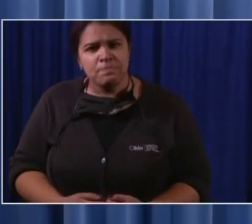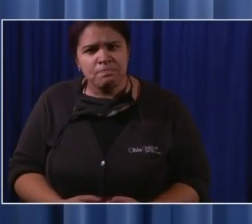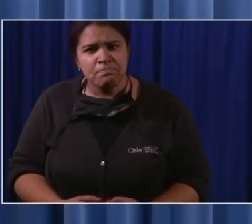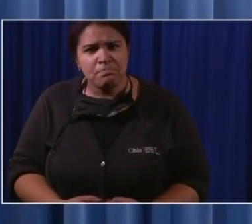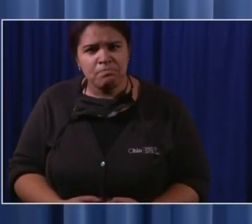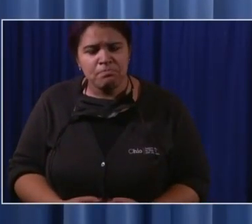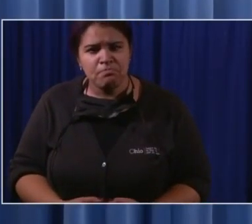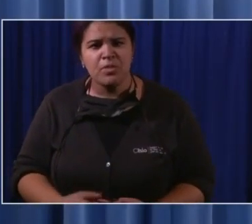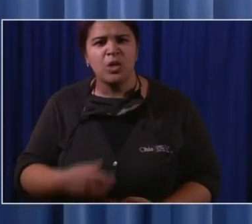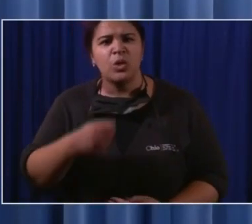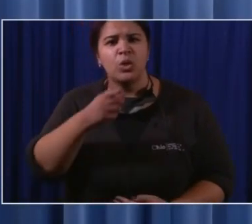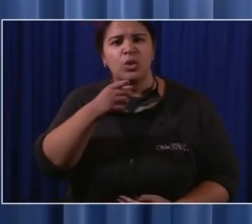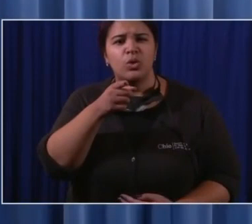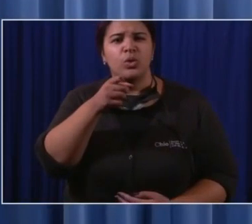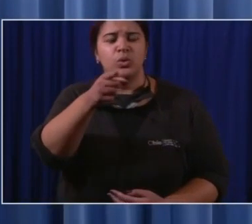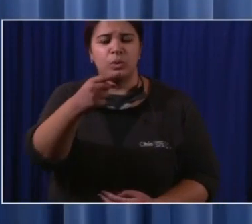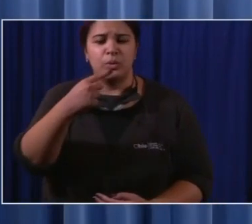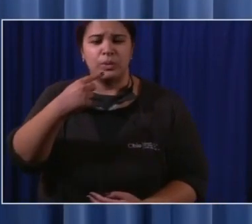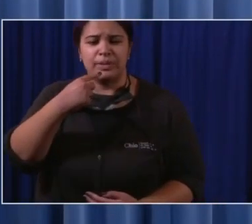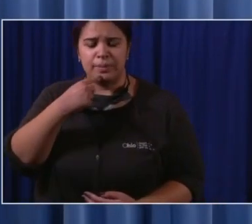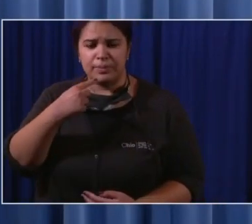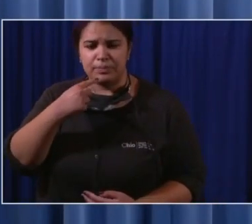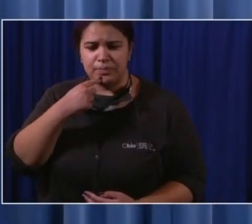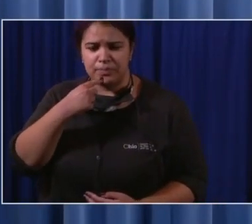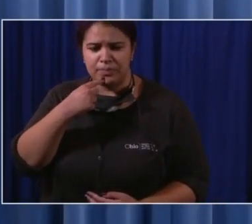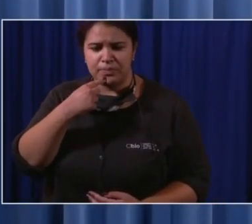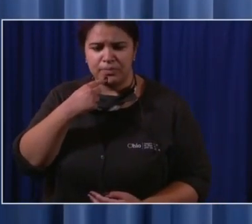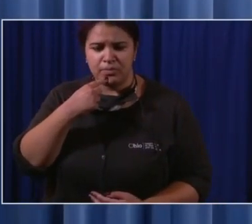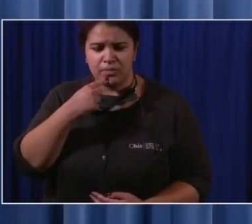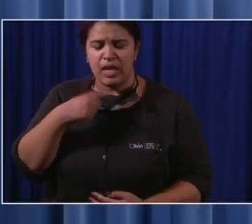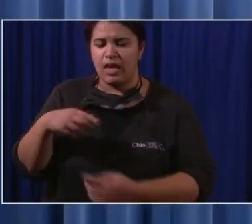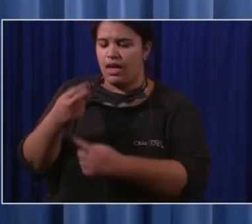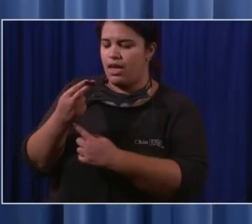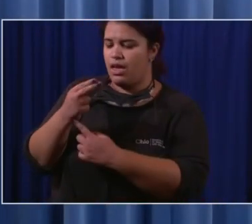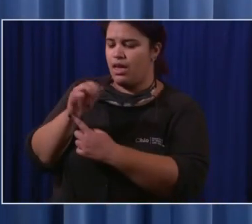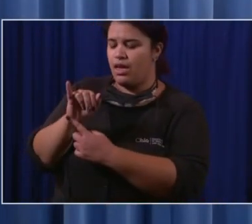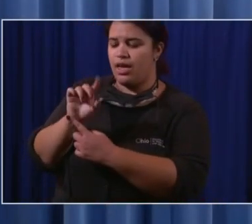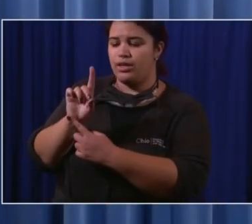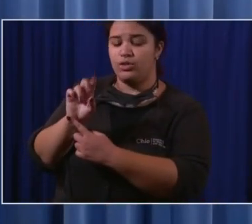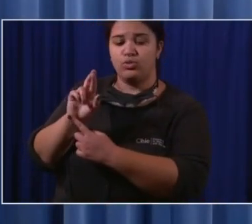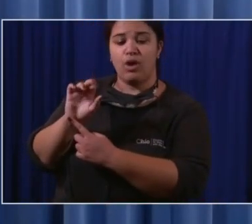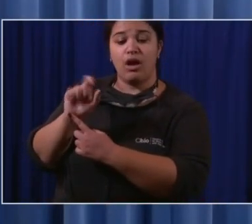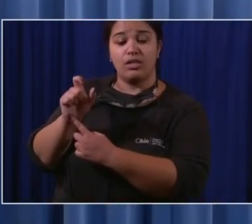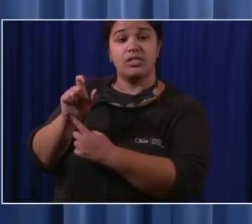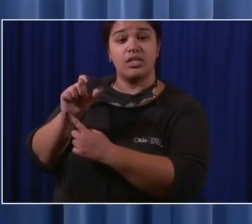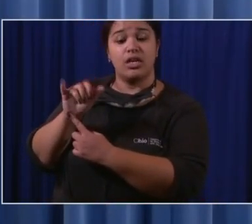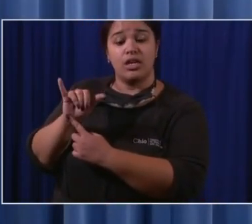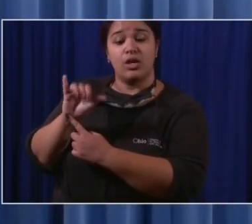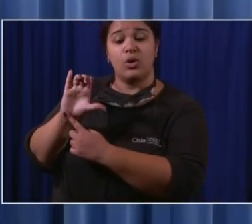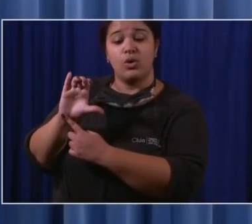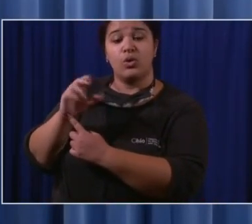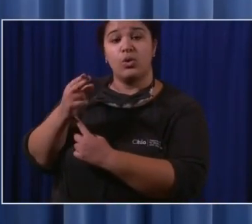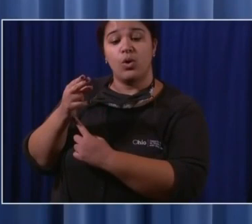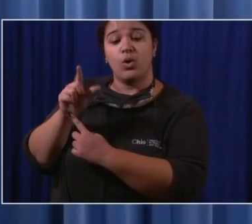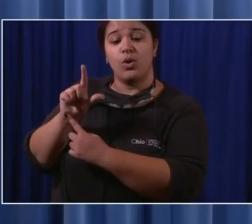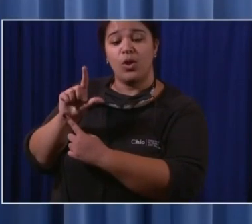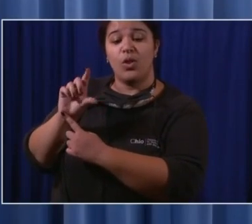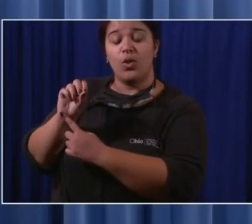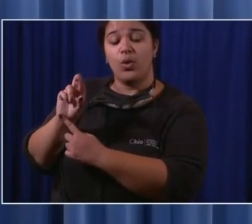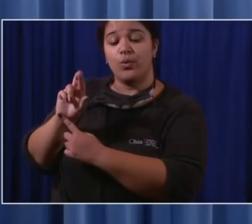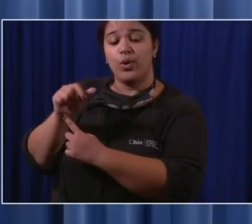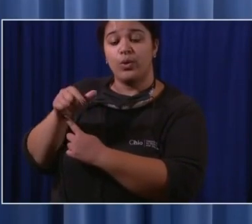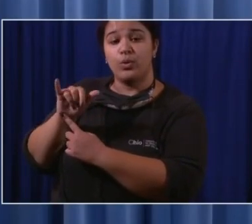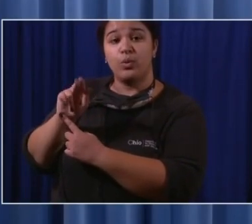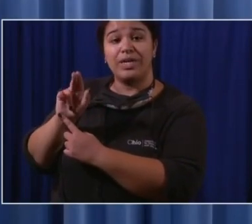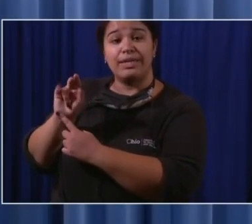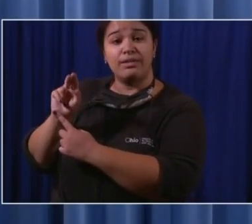a position on not prescribing hydroxychloroquine for COVID-19? There are those who have